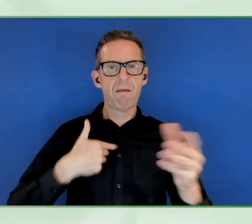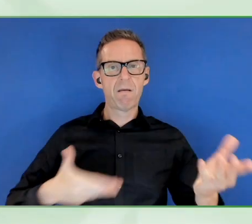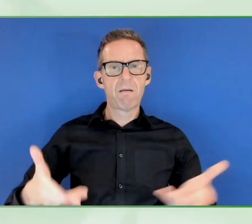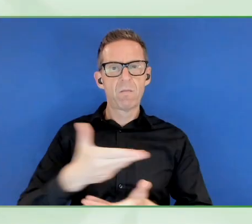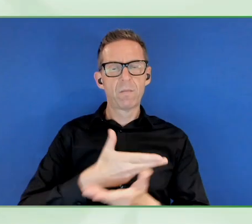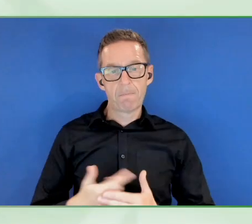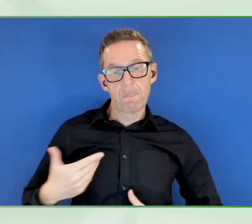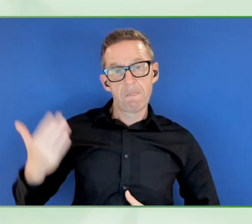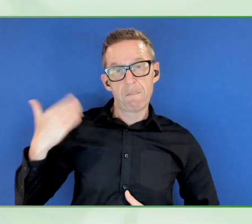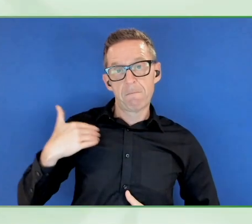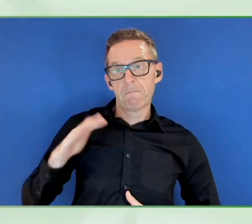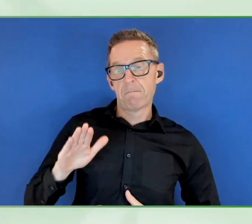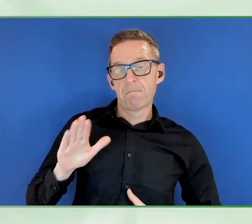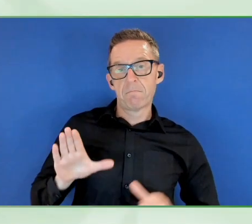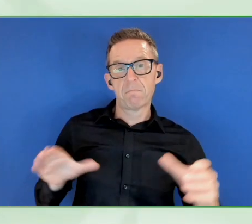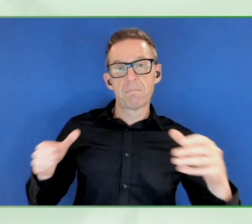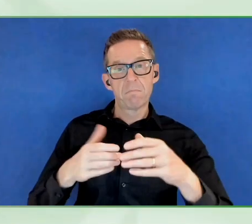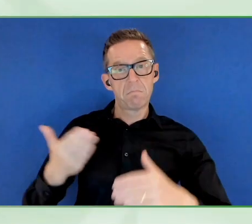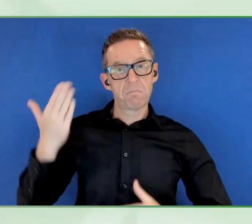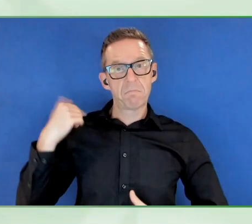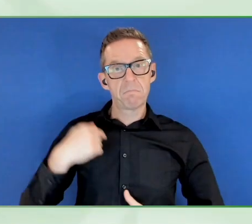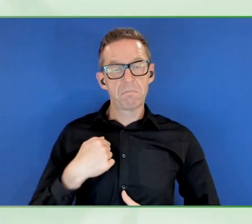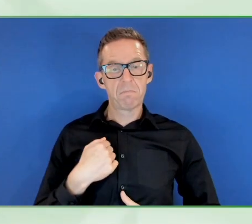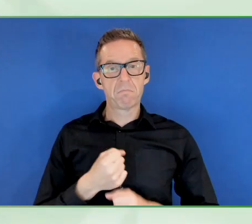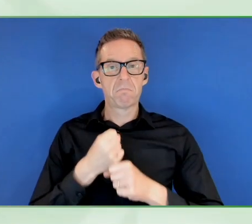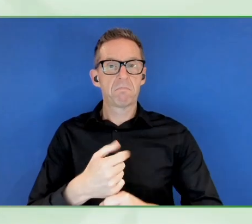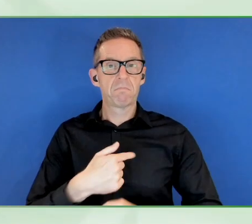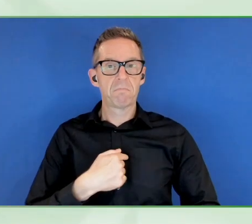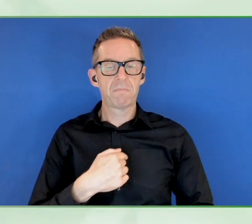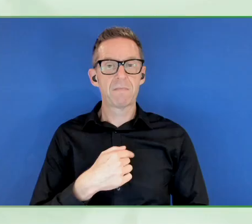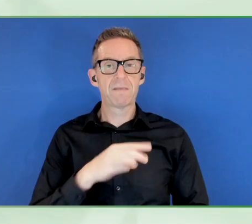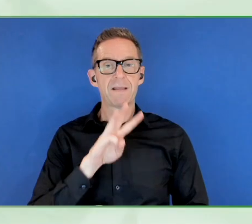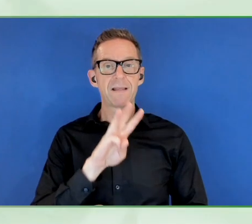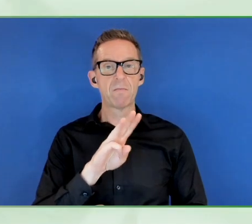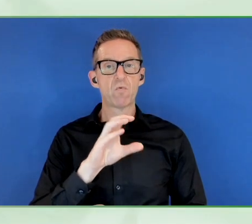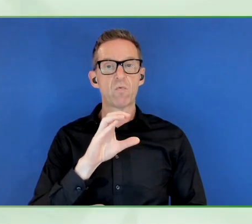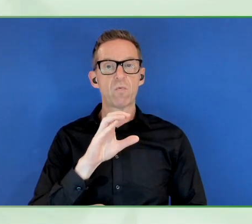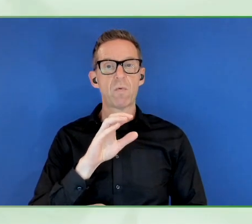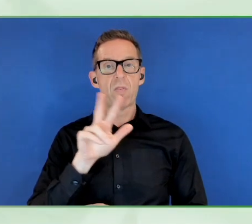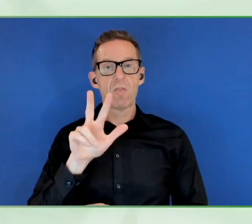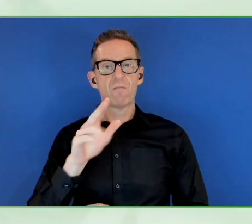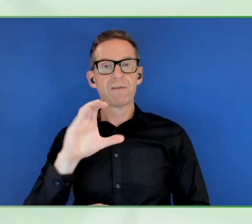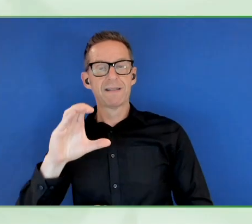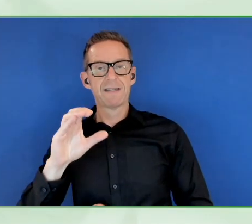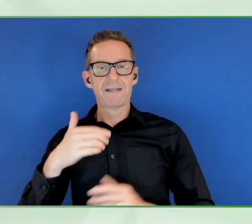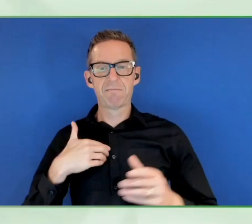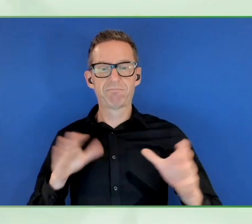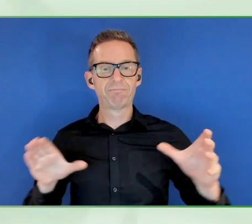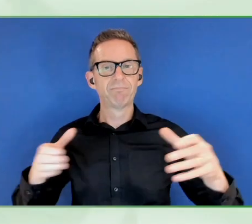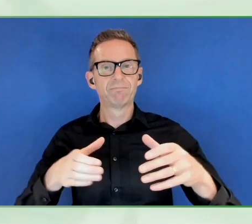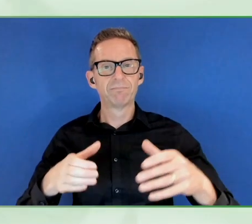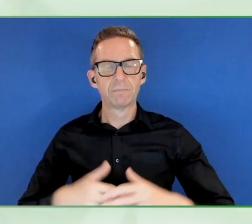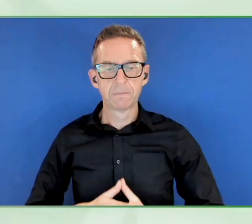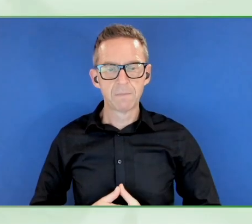of the W3C member teams. So yeah, why don't we discuss over lunch? Okay, thank